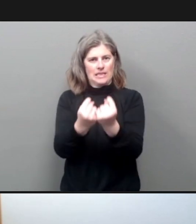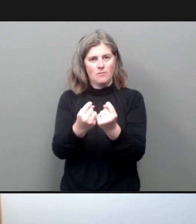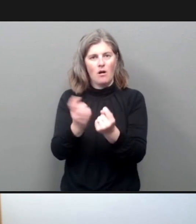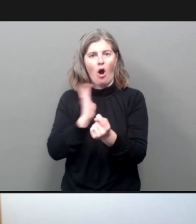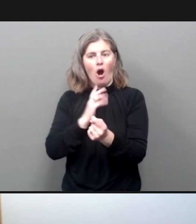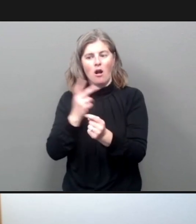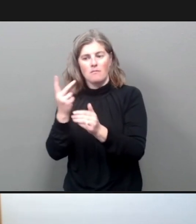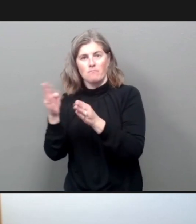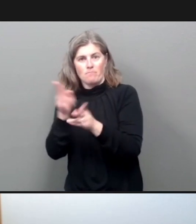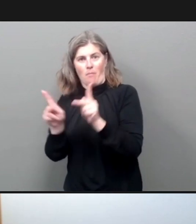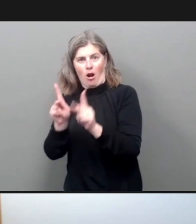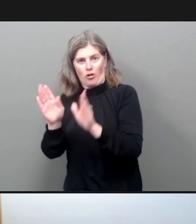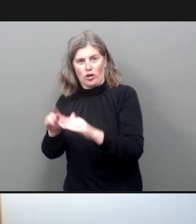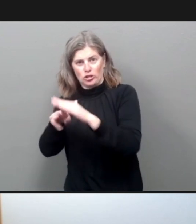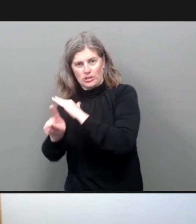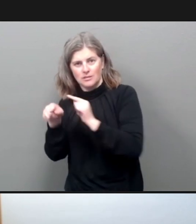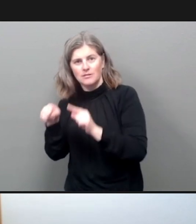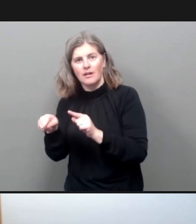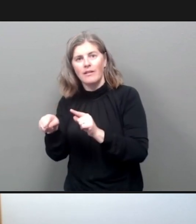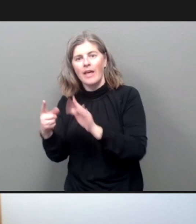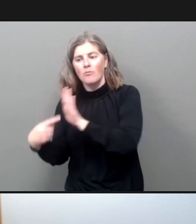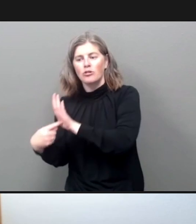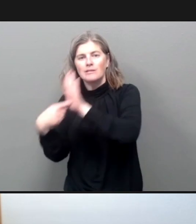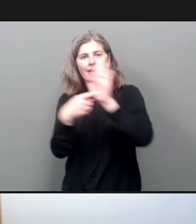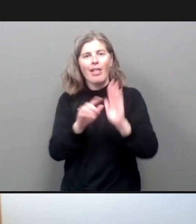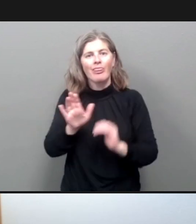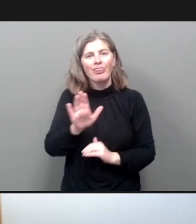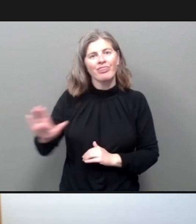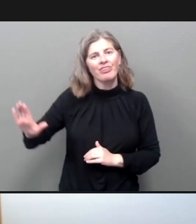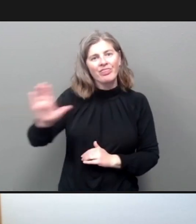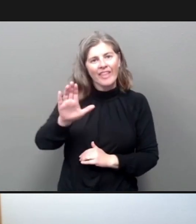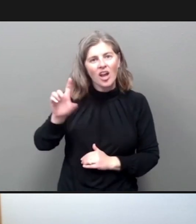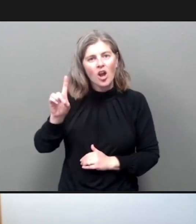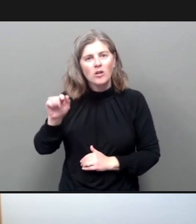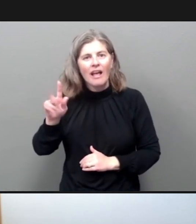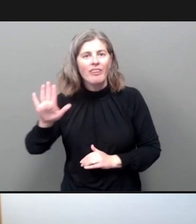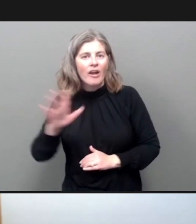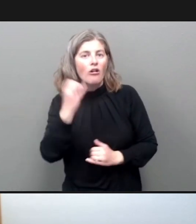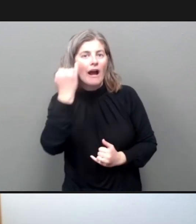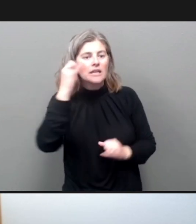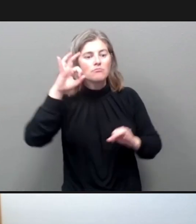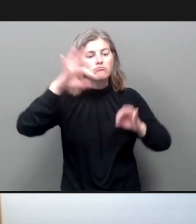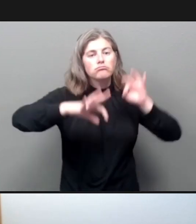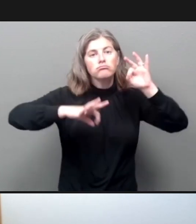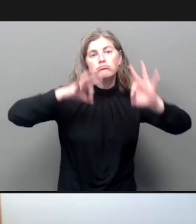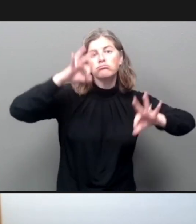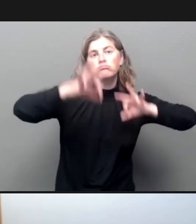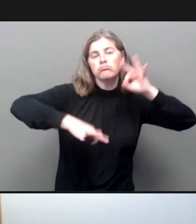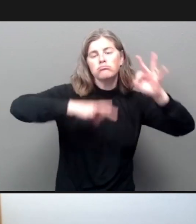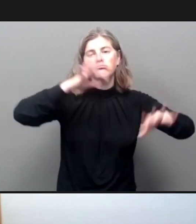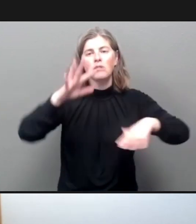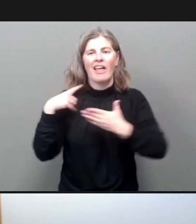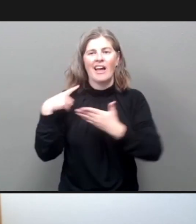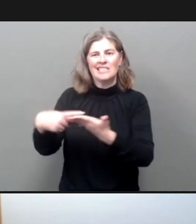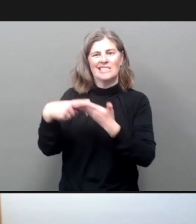modelers get to present their data and their ideas. So that kind of stuff are people's ideas, but